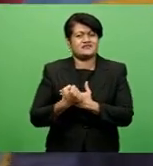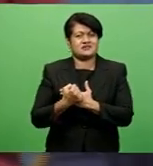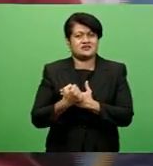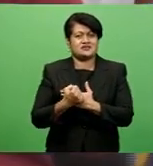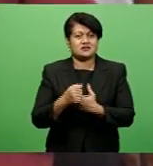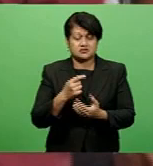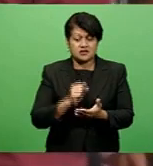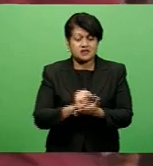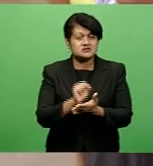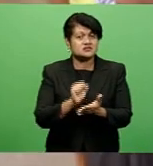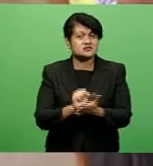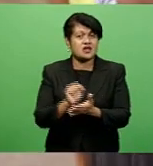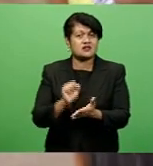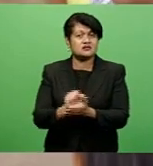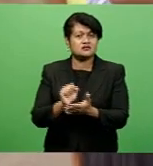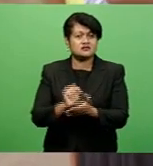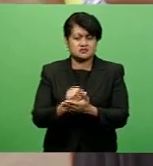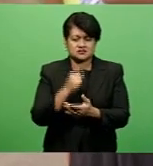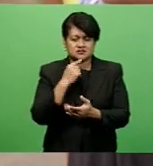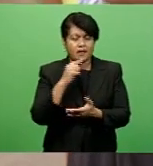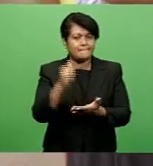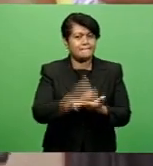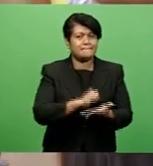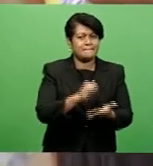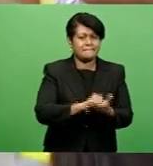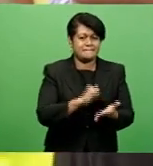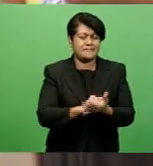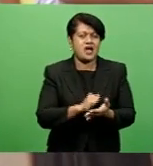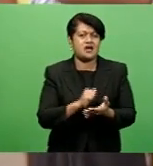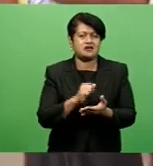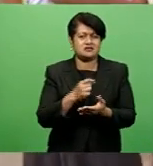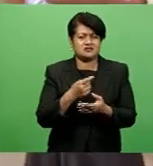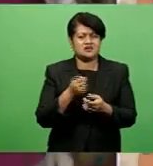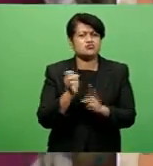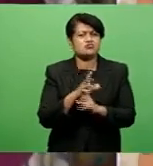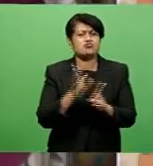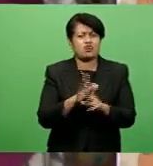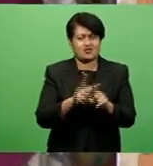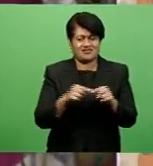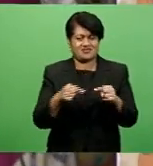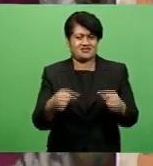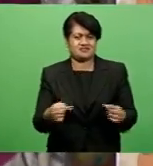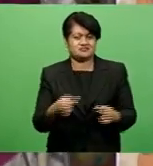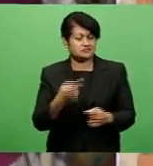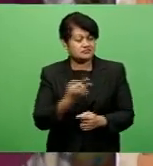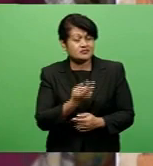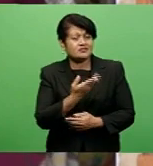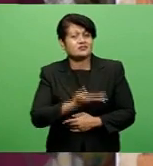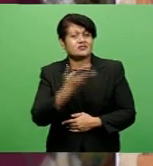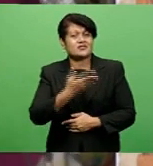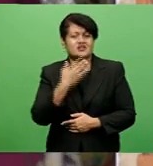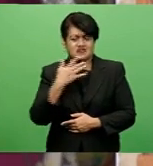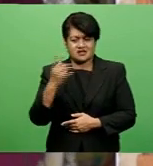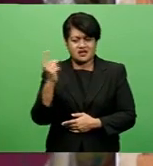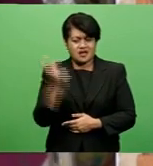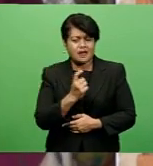her produce to buy essential items for her family. I came to buy some chilies, some pumpkin and other produce,